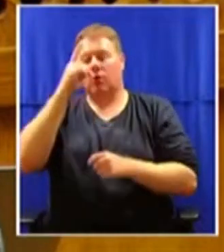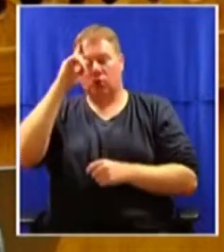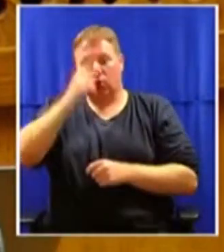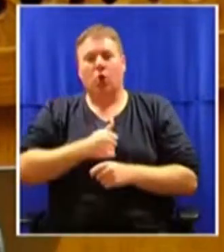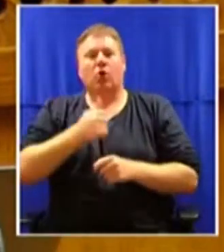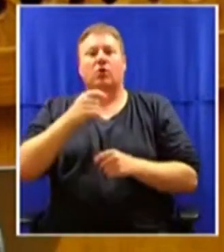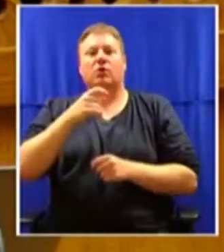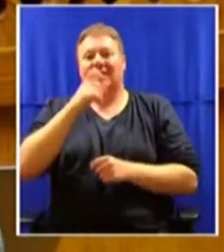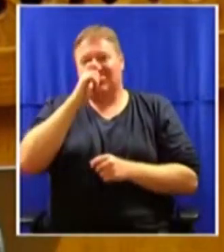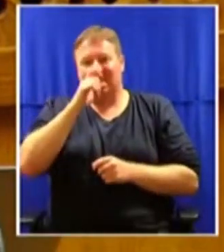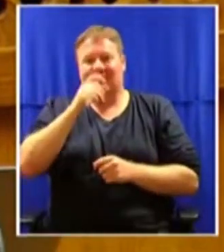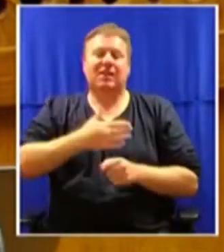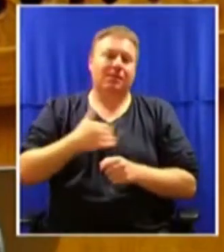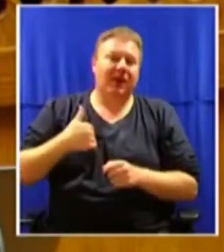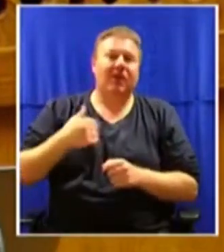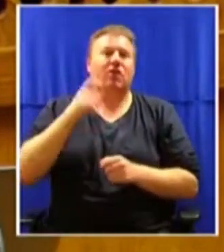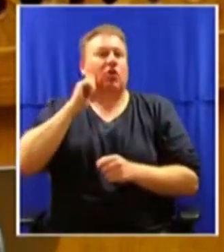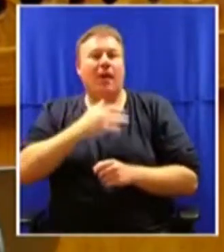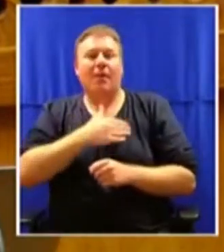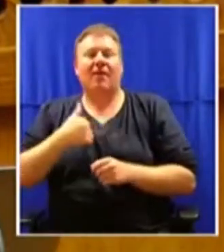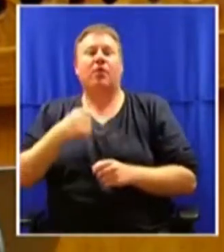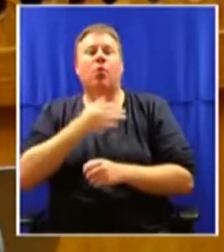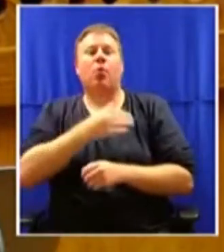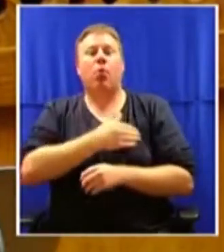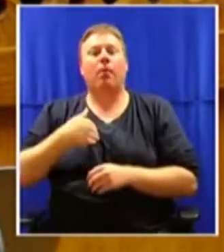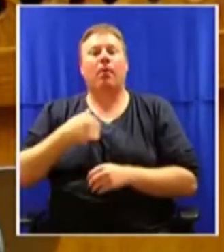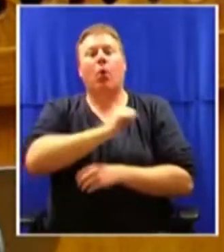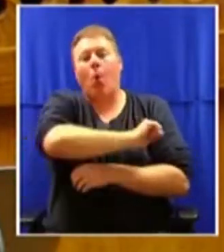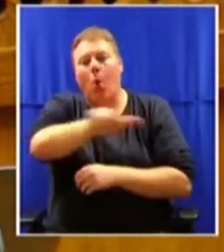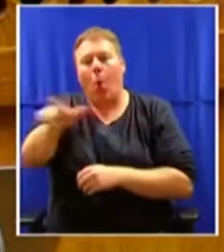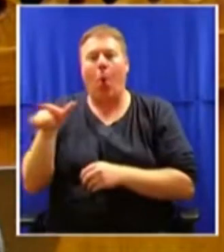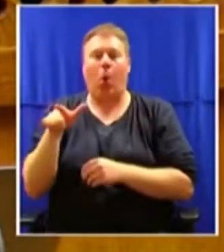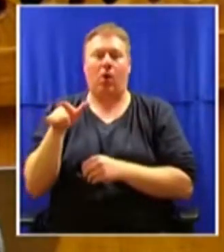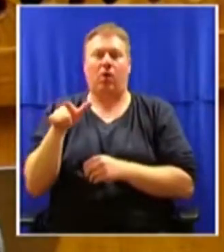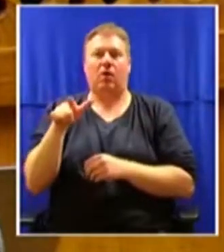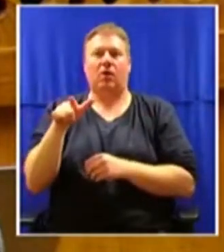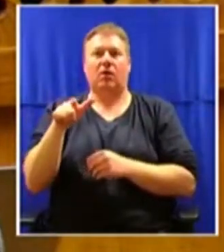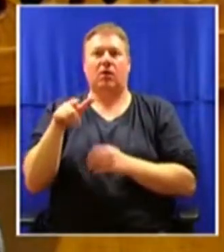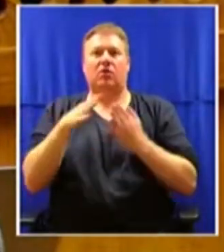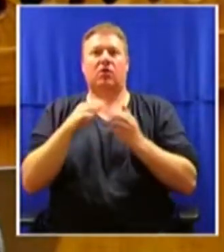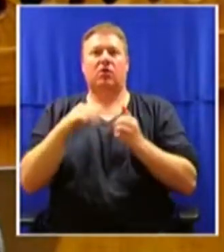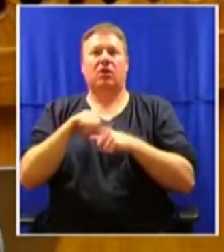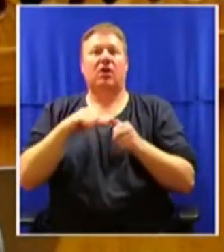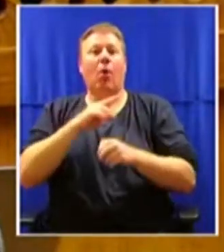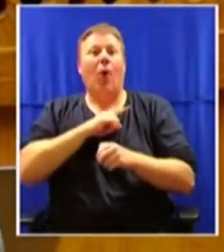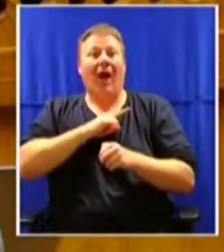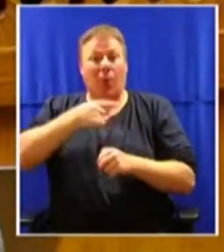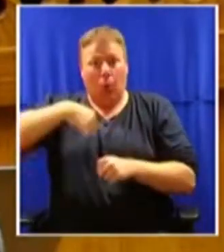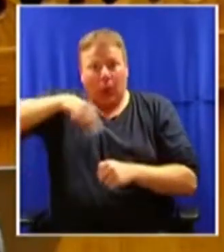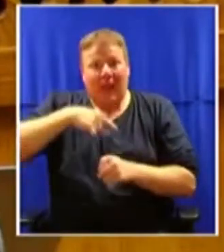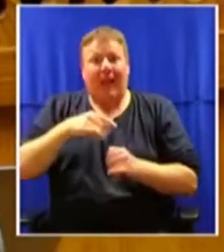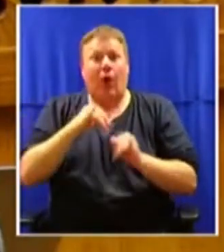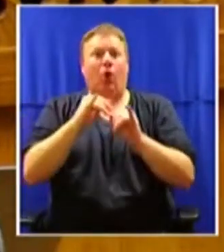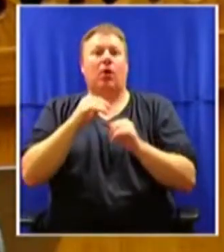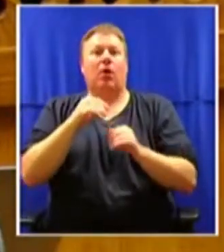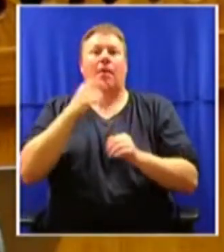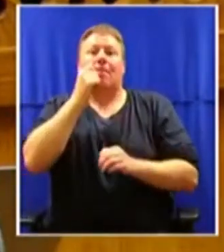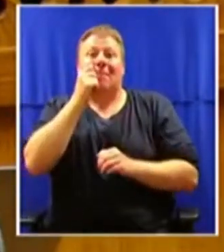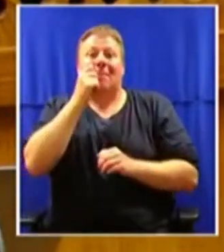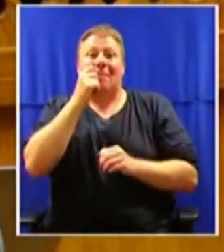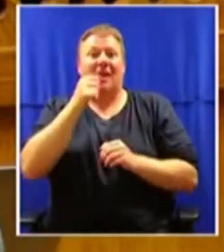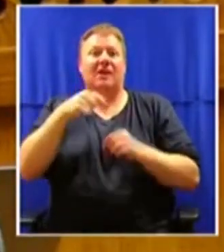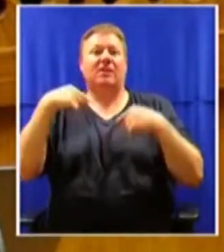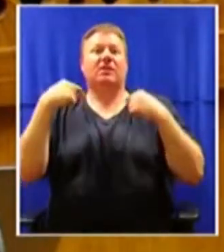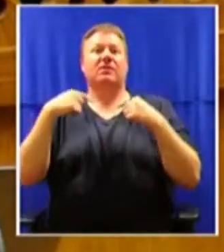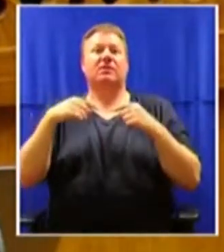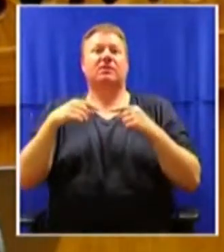society to protect them from us men because we are the danger to them, not feeling safe at home, in